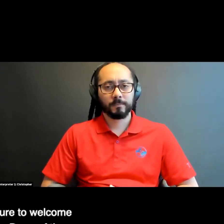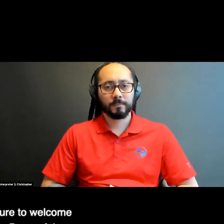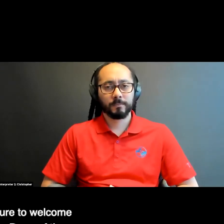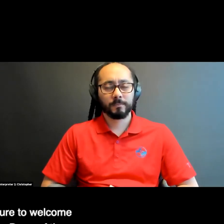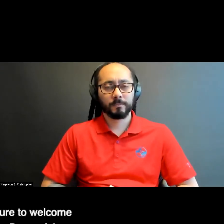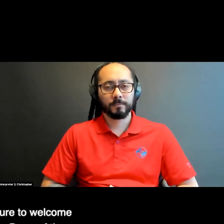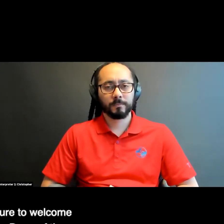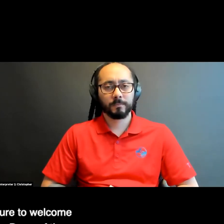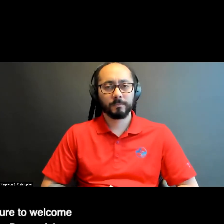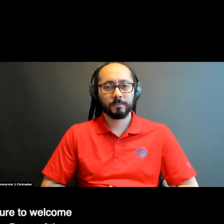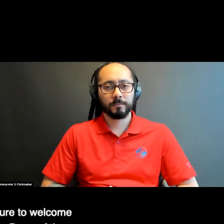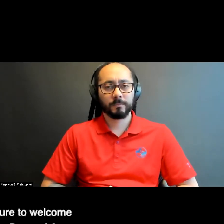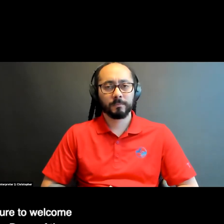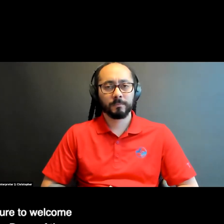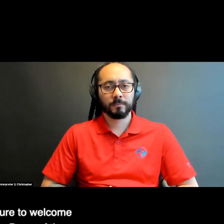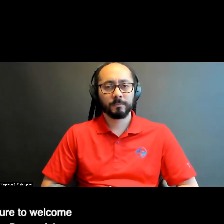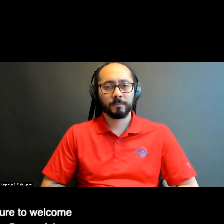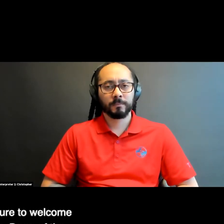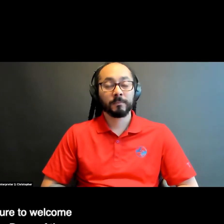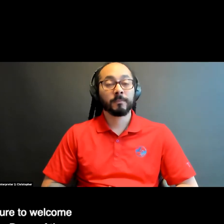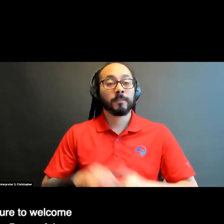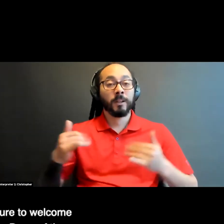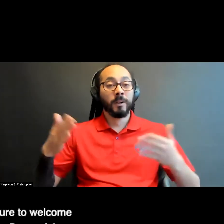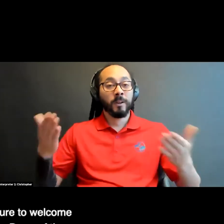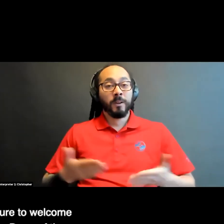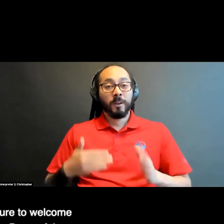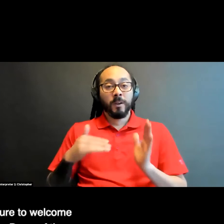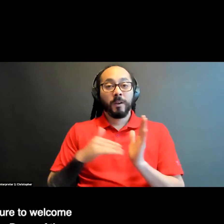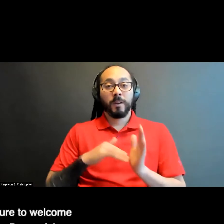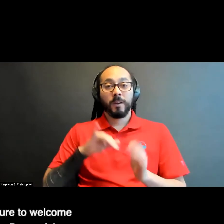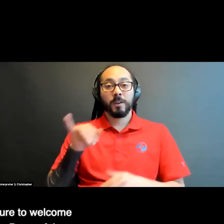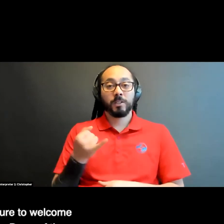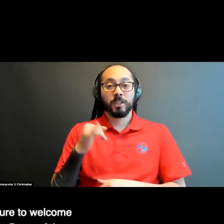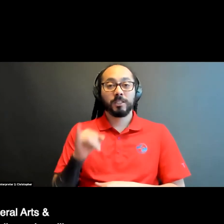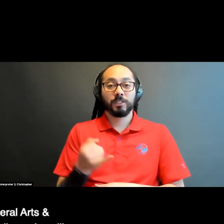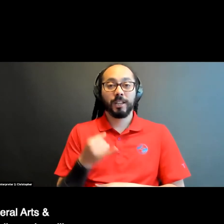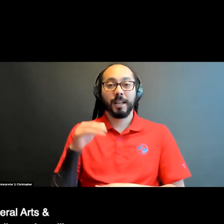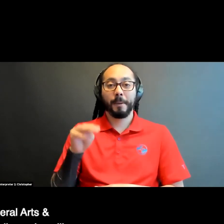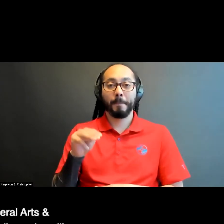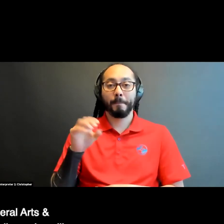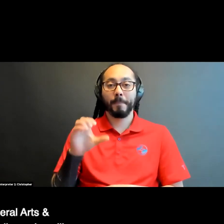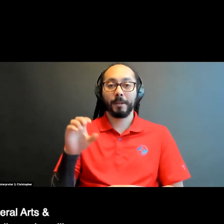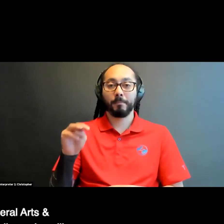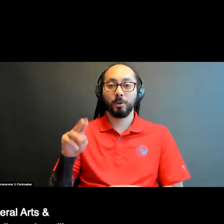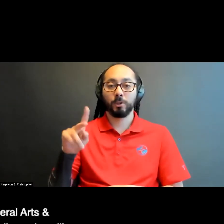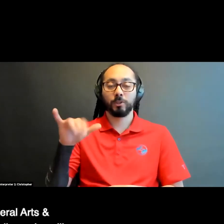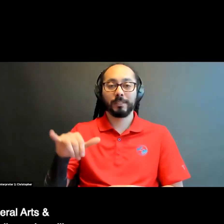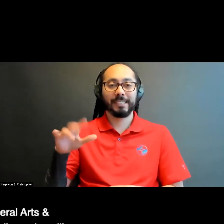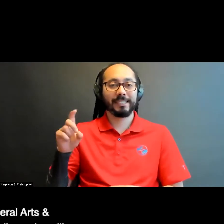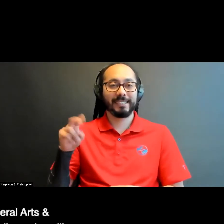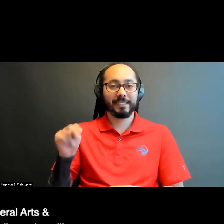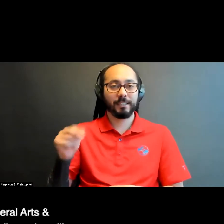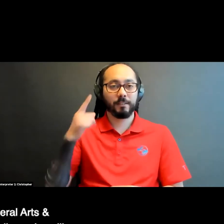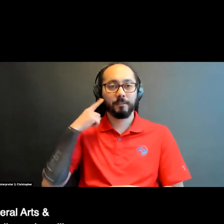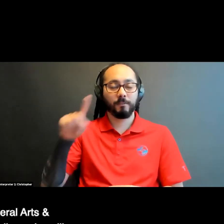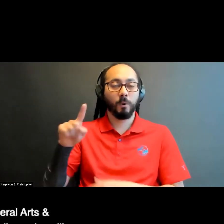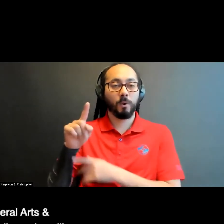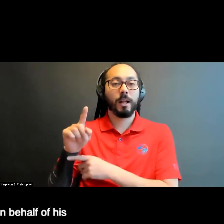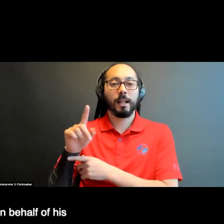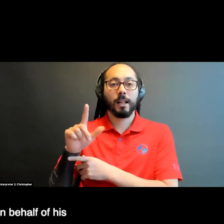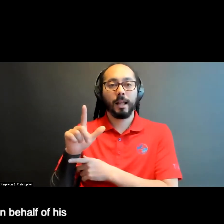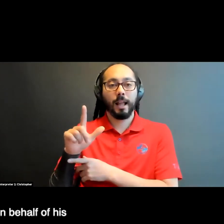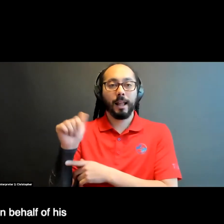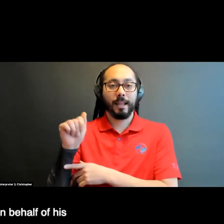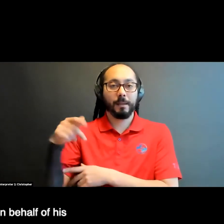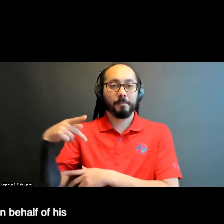It is now my pleasure to welcome Dr. J.J. McMurtry, Dean of the Faculty of Liberal Arts and Professional Studies, who